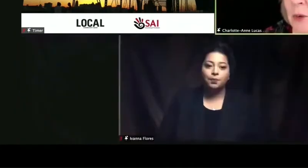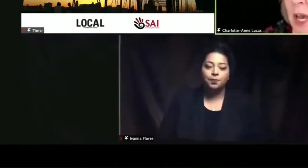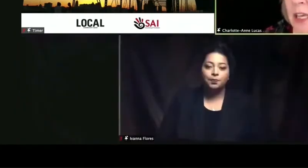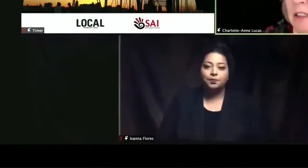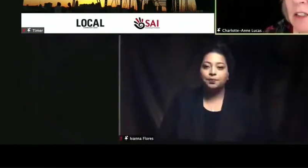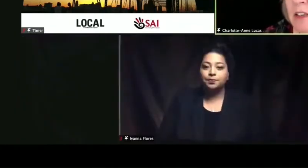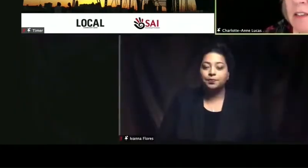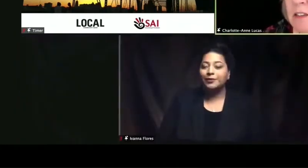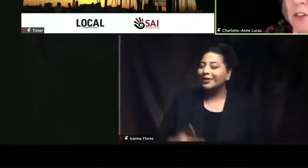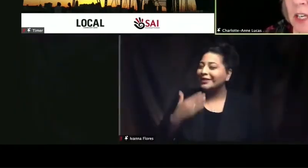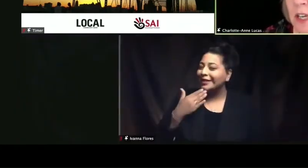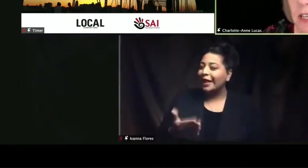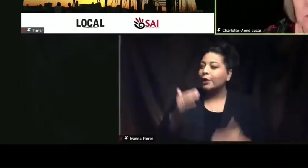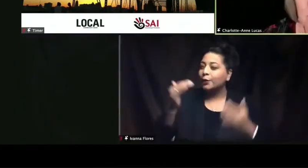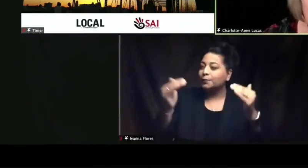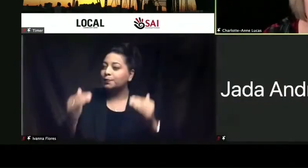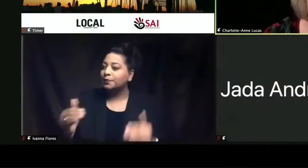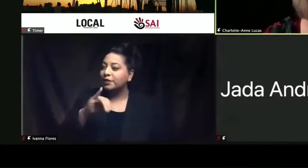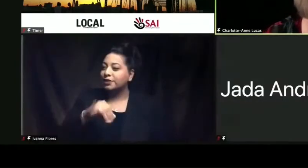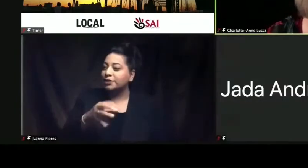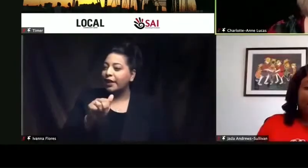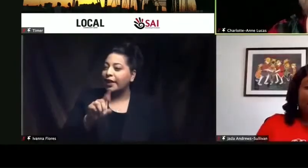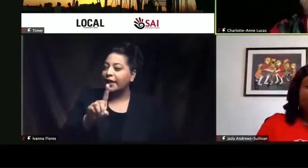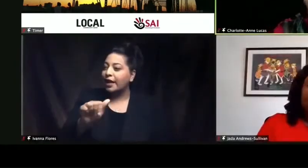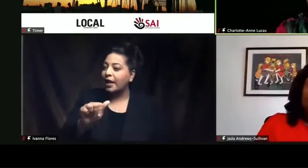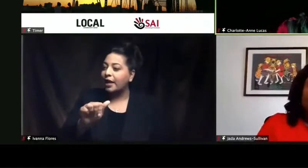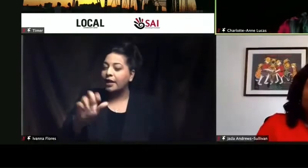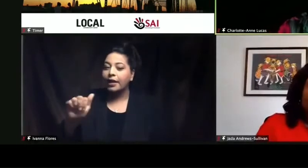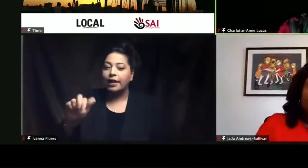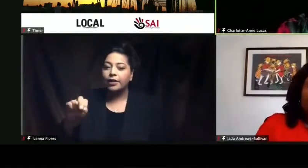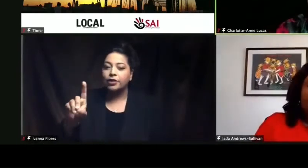Thank you. And next is Jada Andrews-Sullivan.